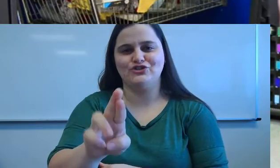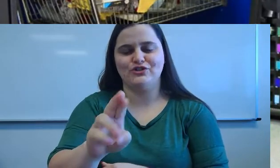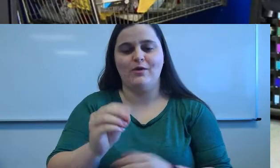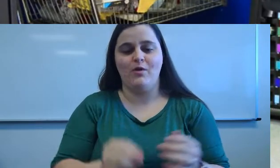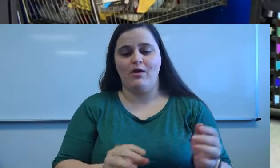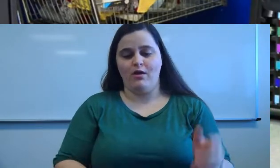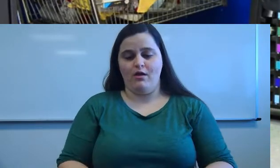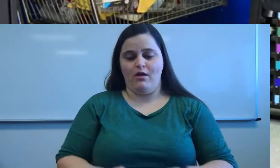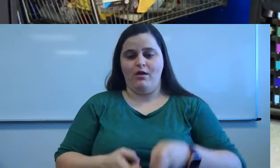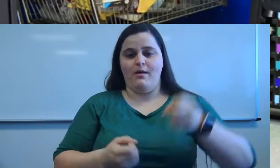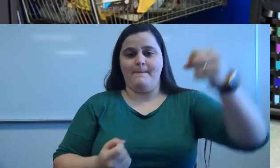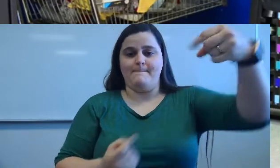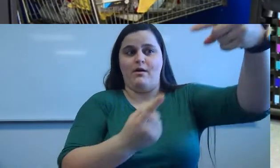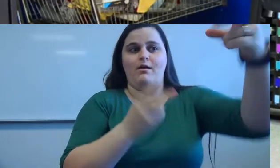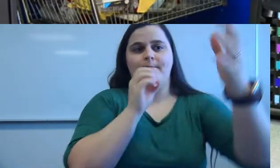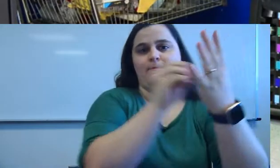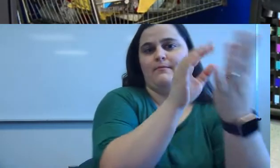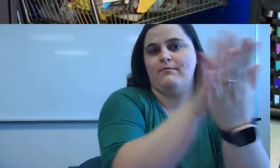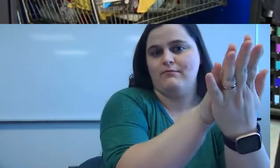dimension.